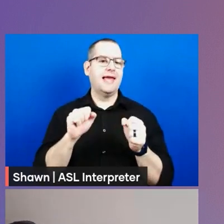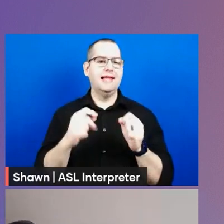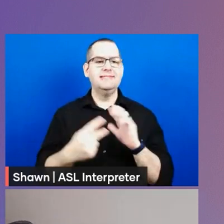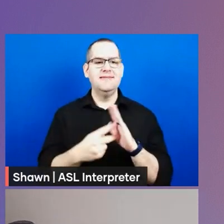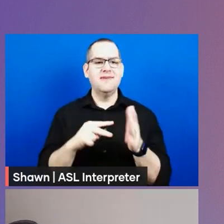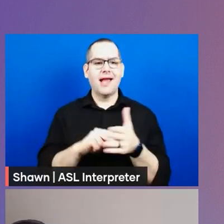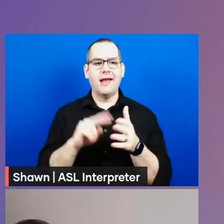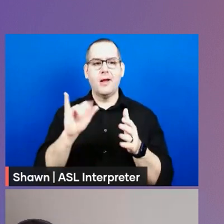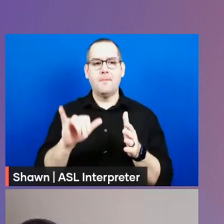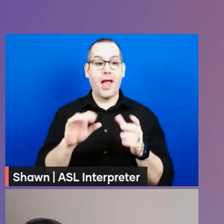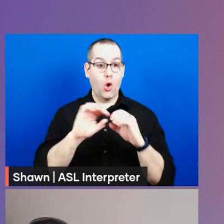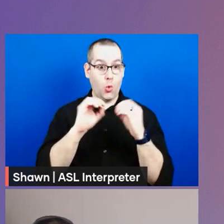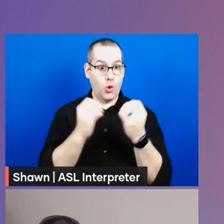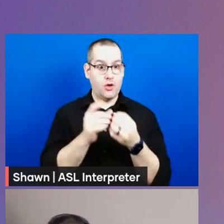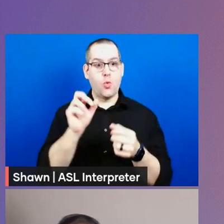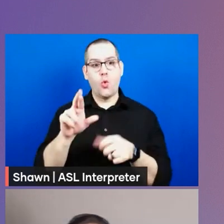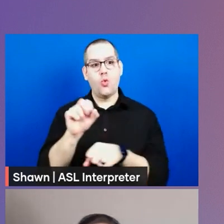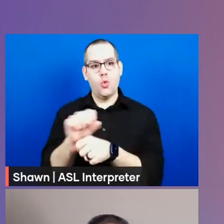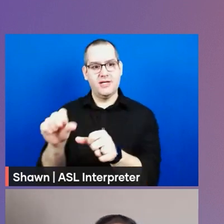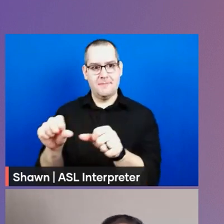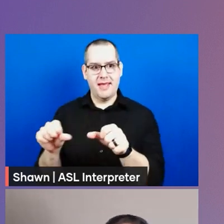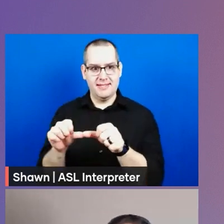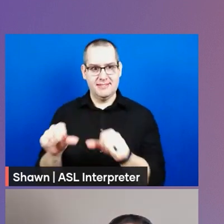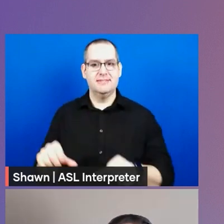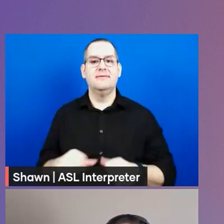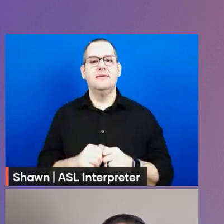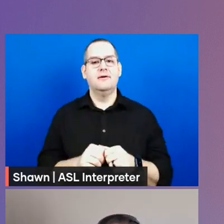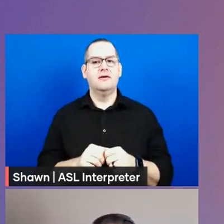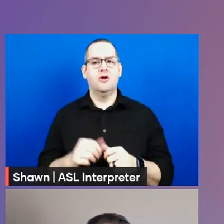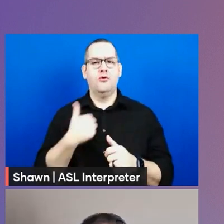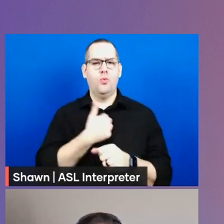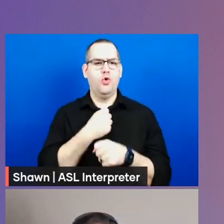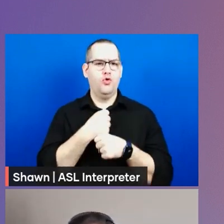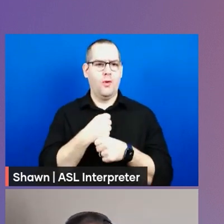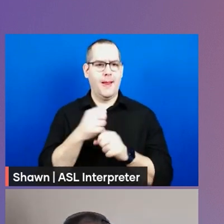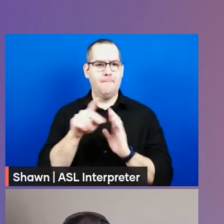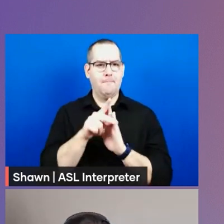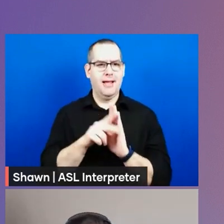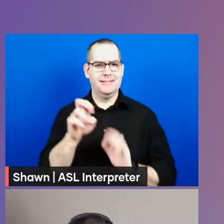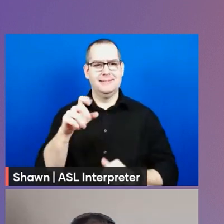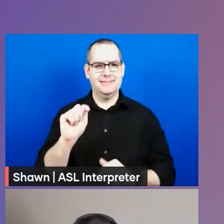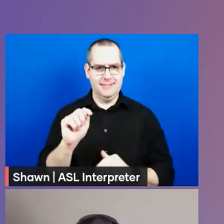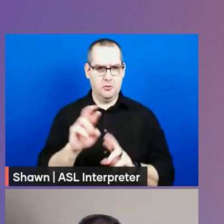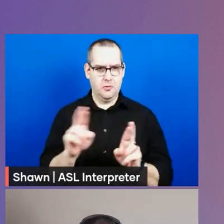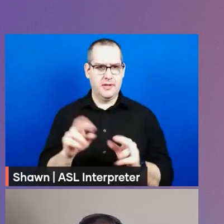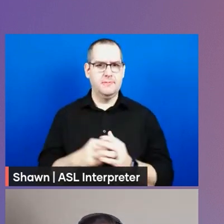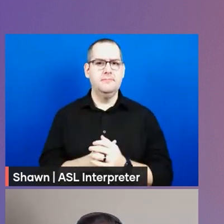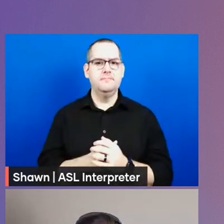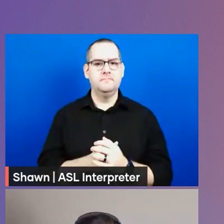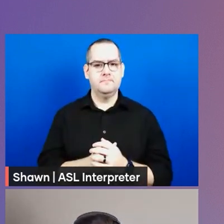by organization or by workspace. And so let's create a policy set real quick.